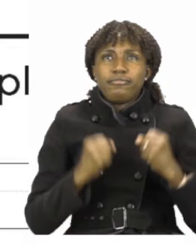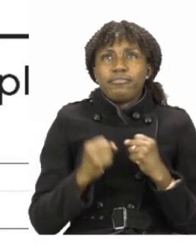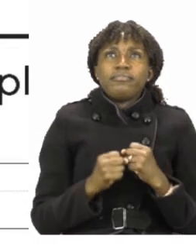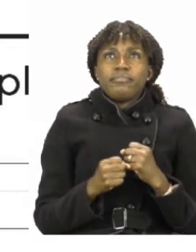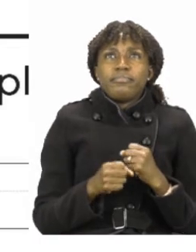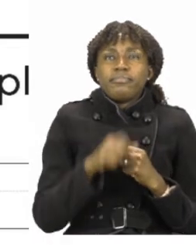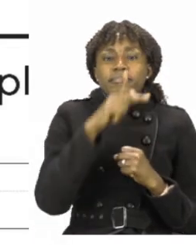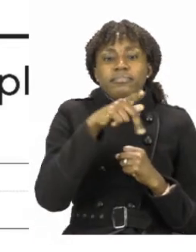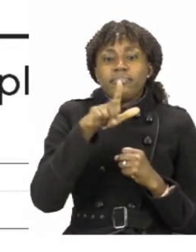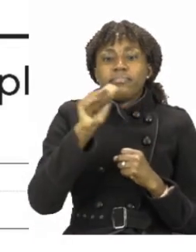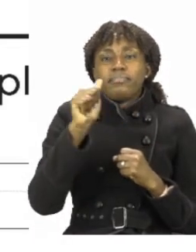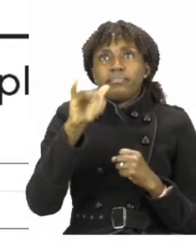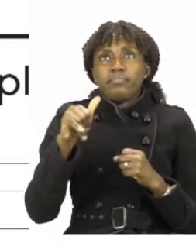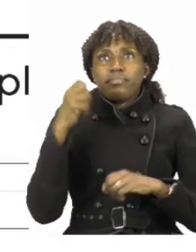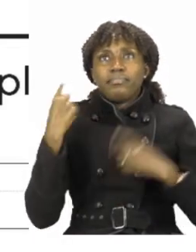play.